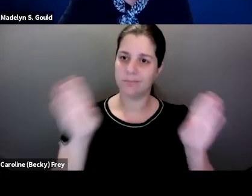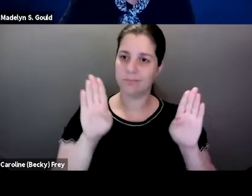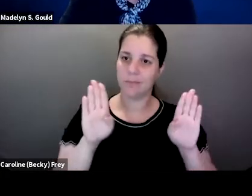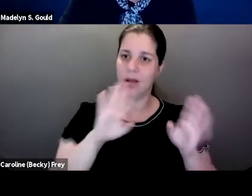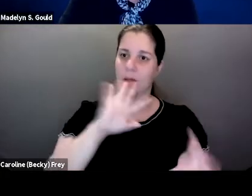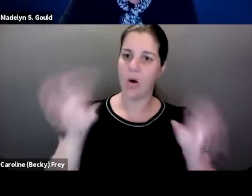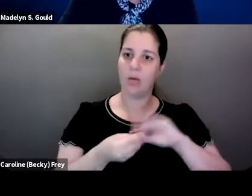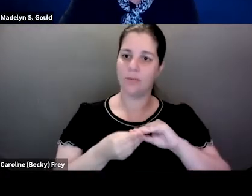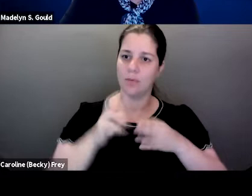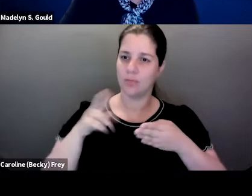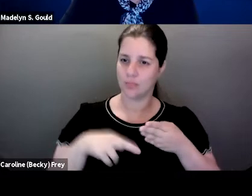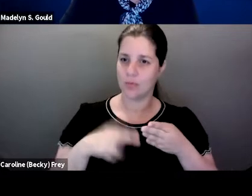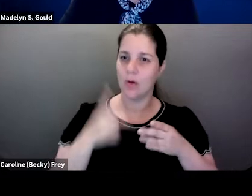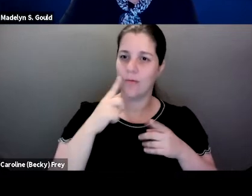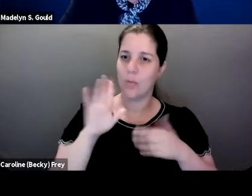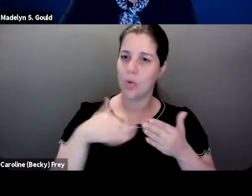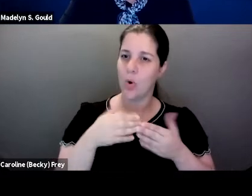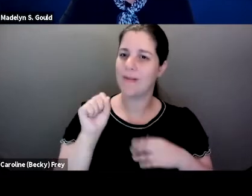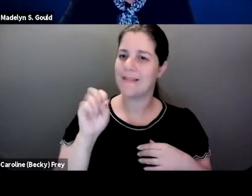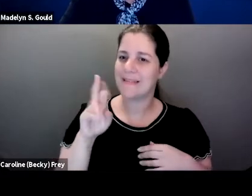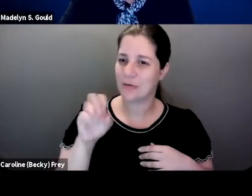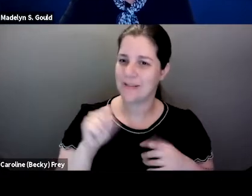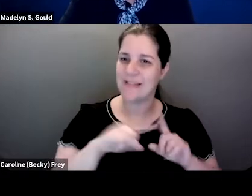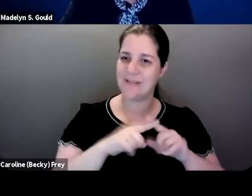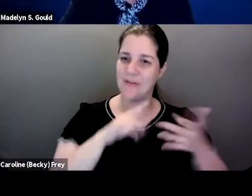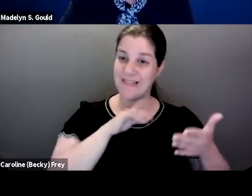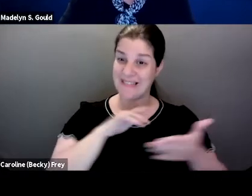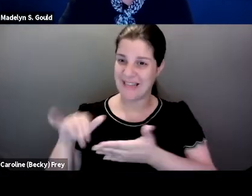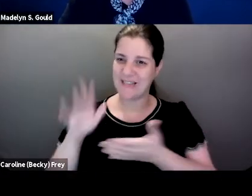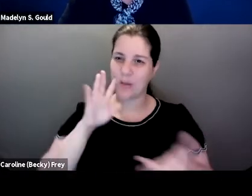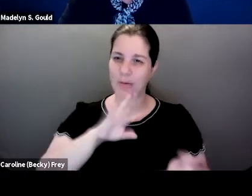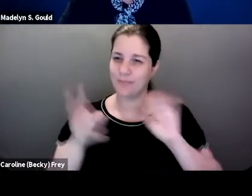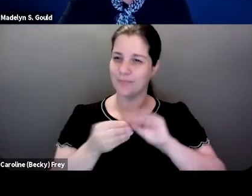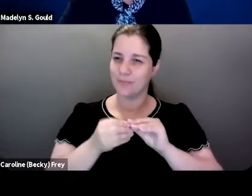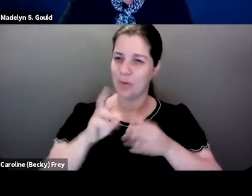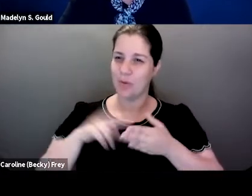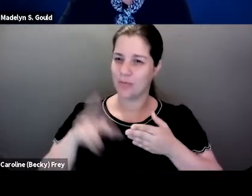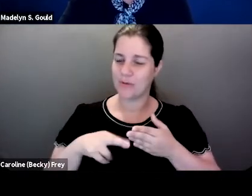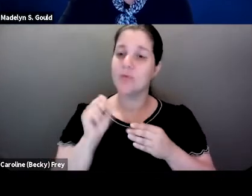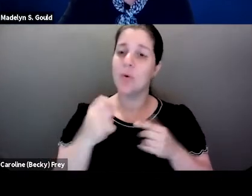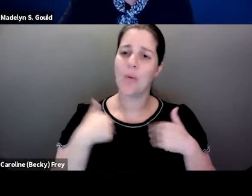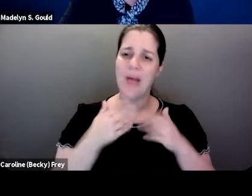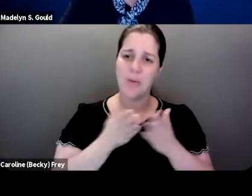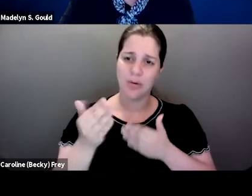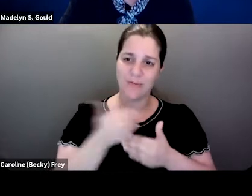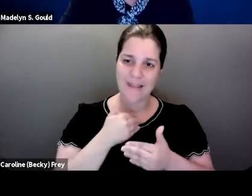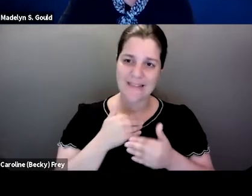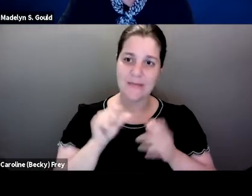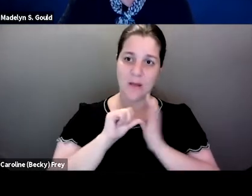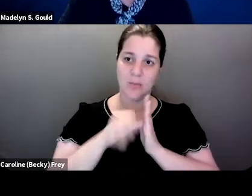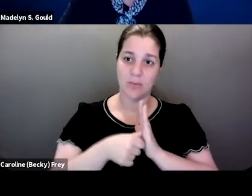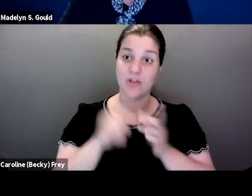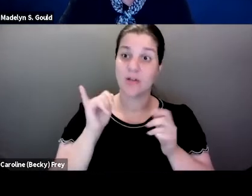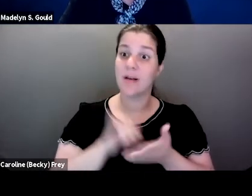studies. And prior to the Lifeline evaluations, there was a pervasive impression that callers to